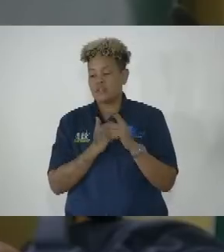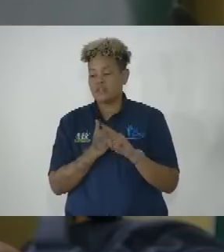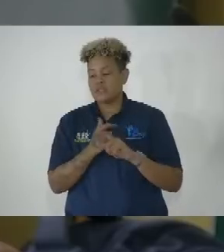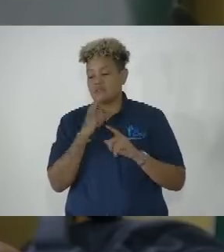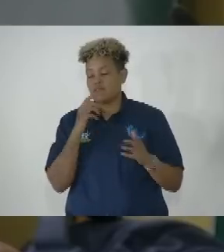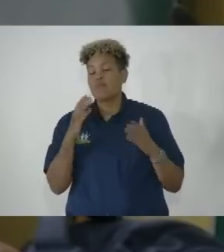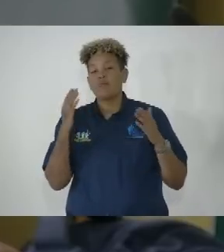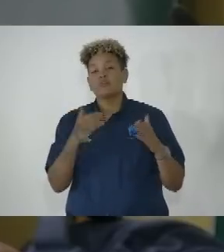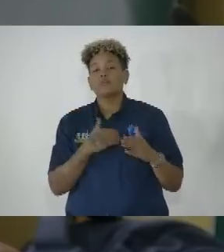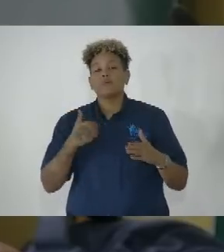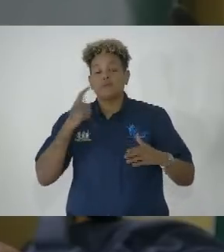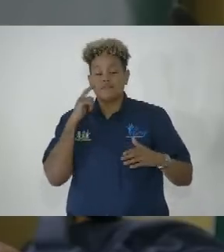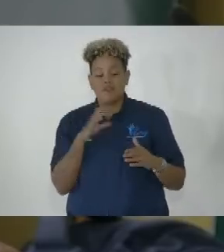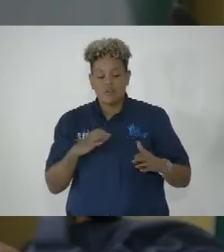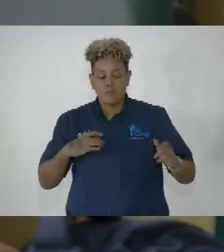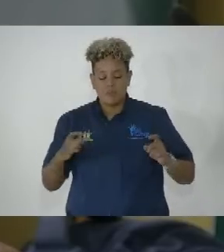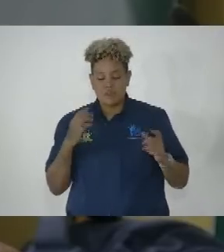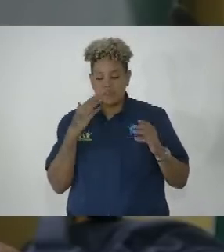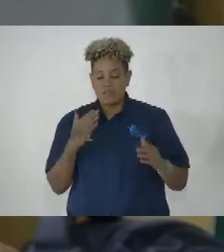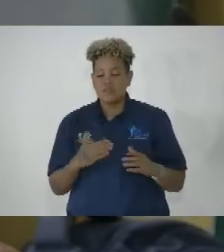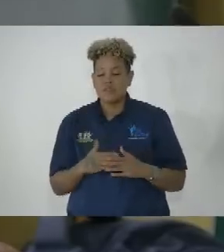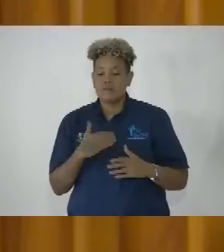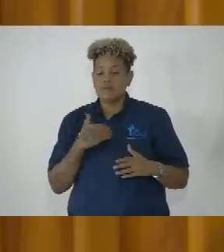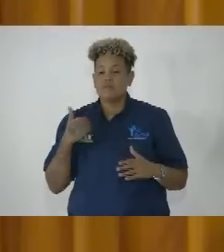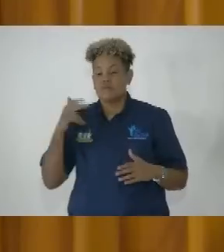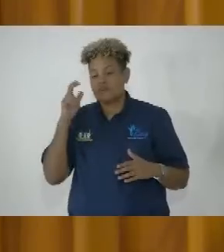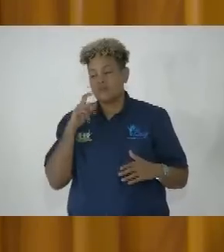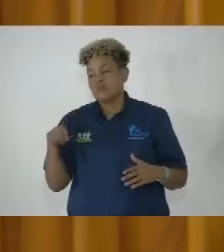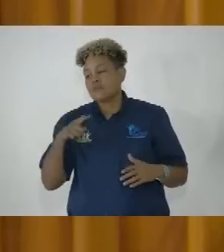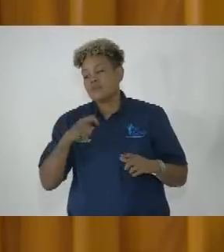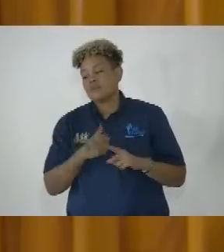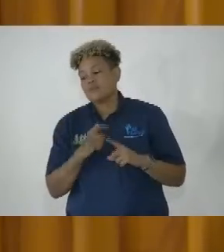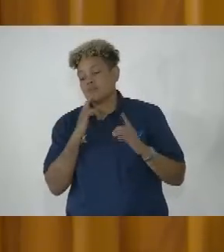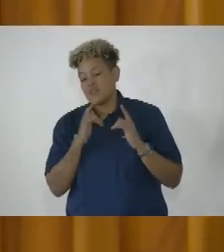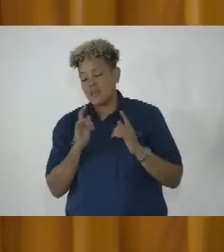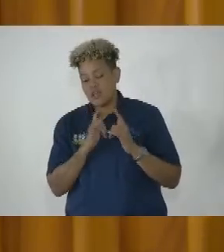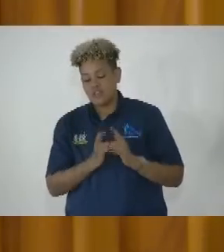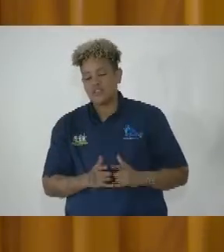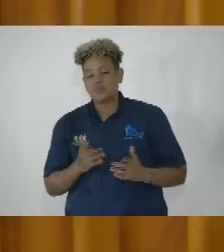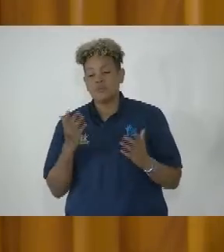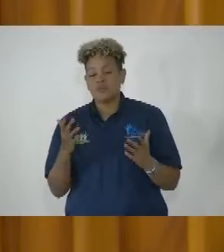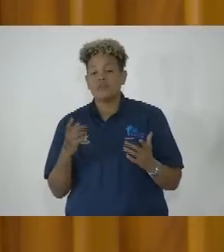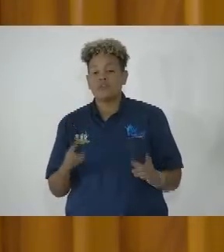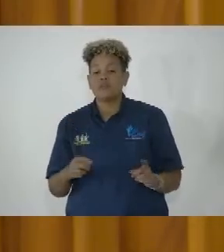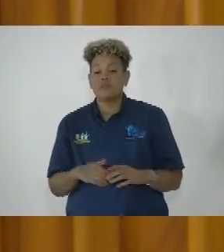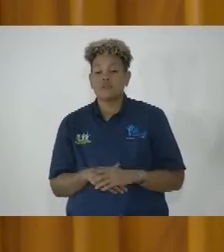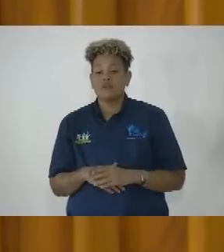proposed members for the committee. Thank you. Thank you very much. Members would have heard the adjustment being made.